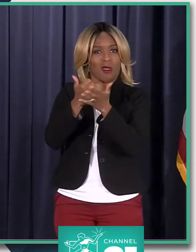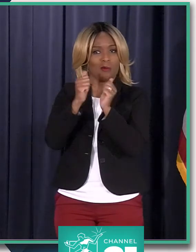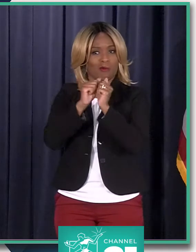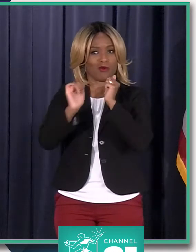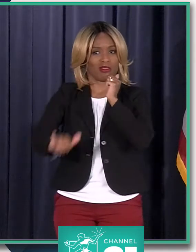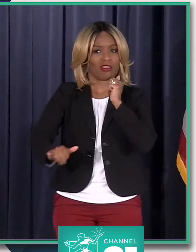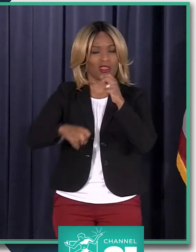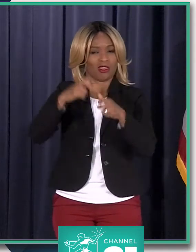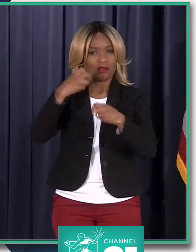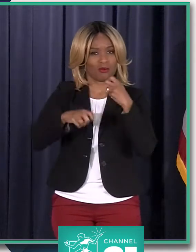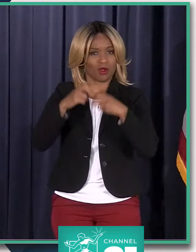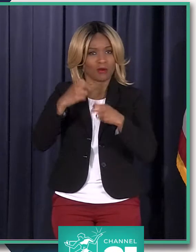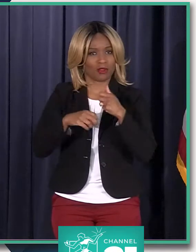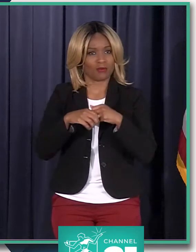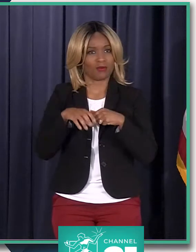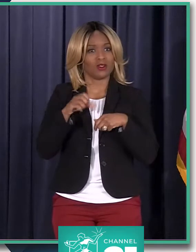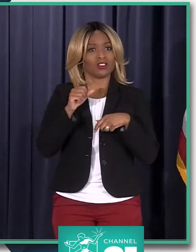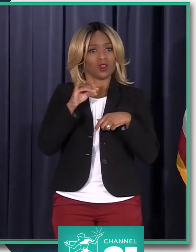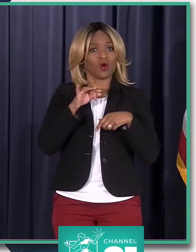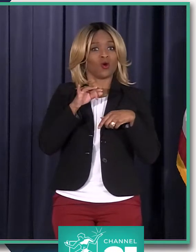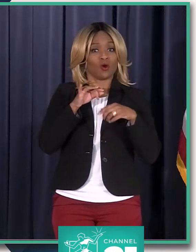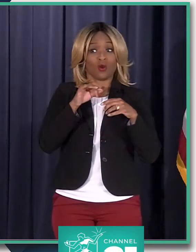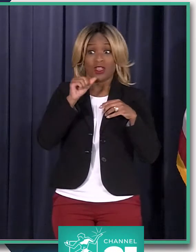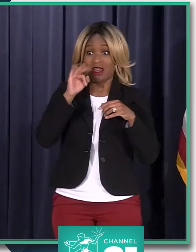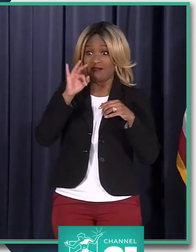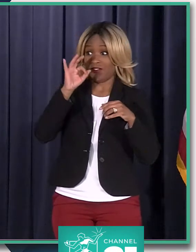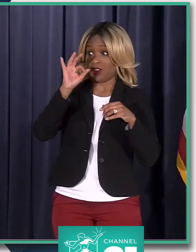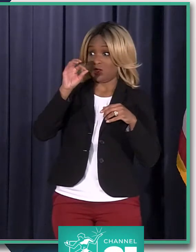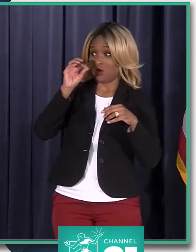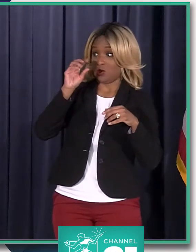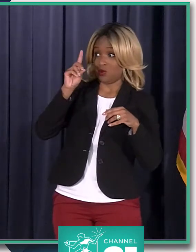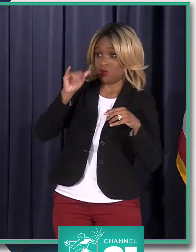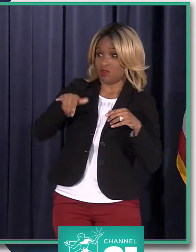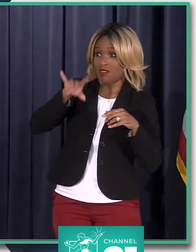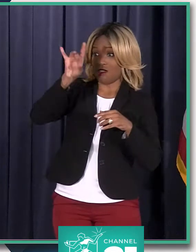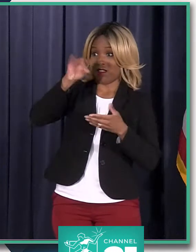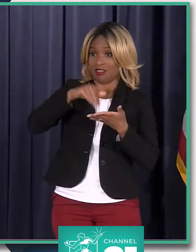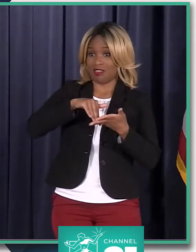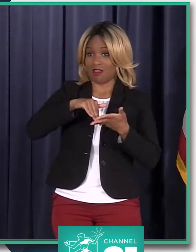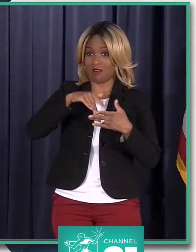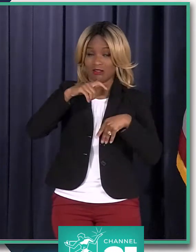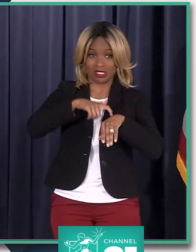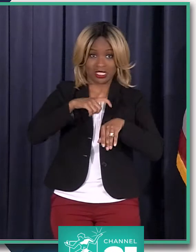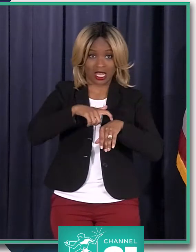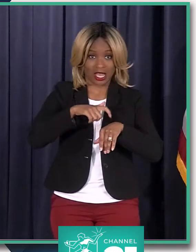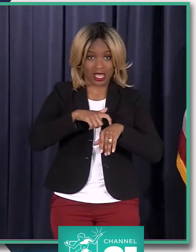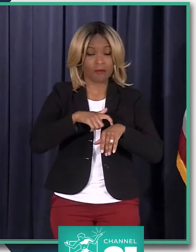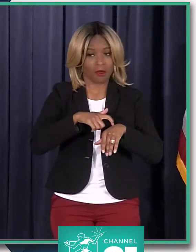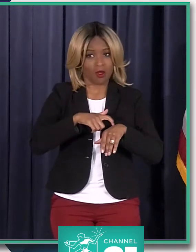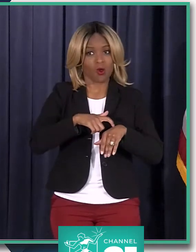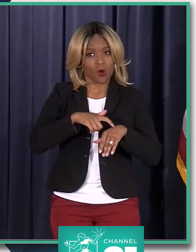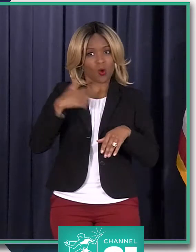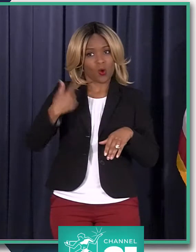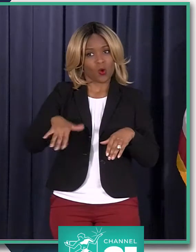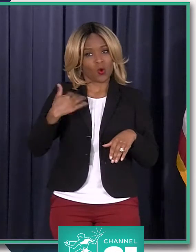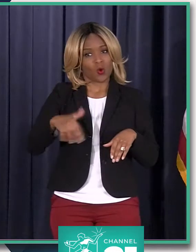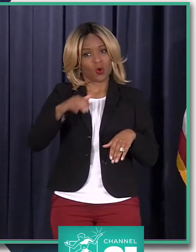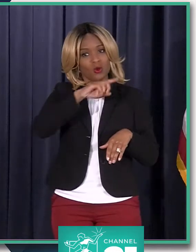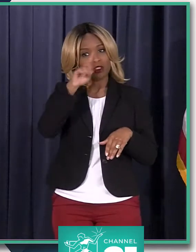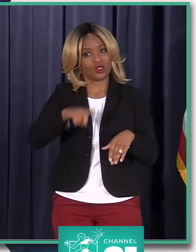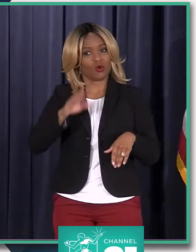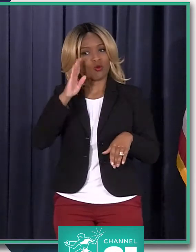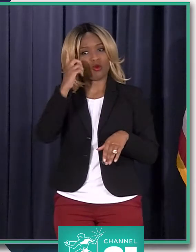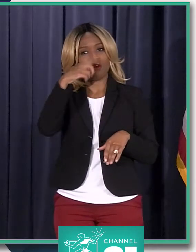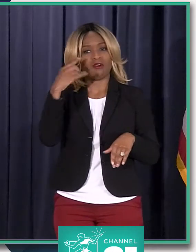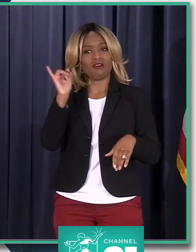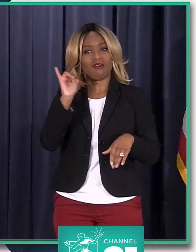a house like that? And if we did that 8,000 times, how much different would the city of Detroit be? And